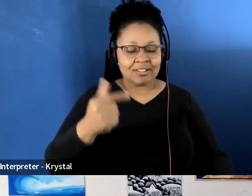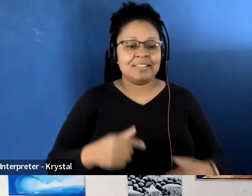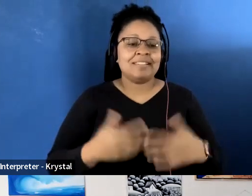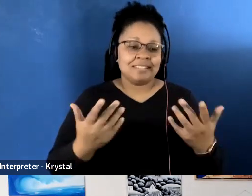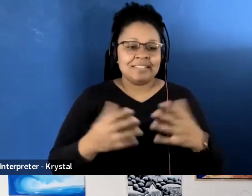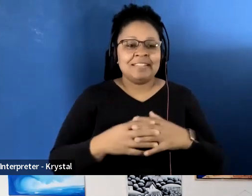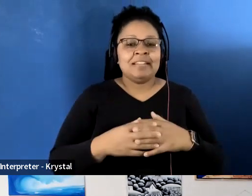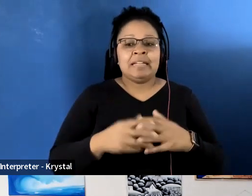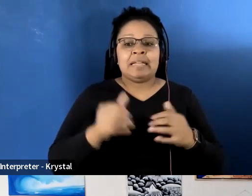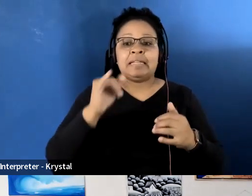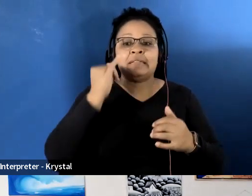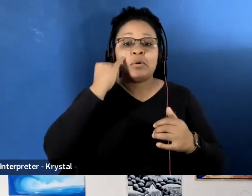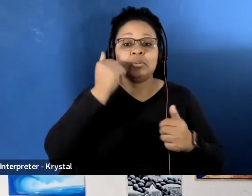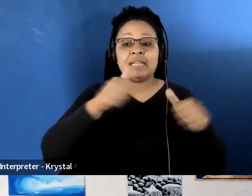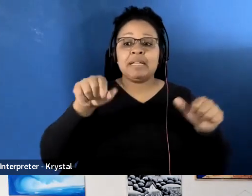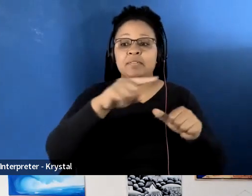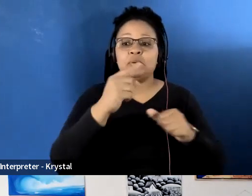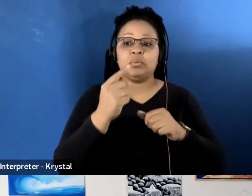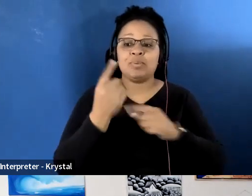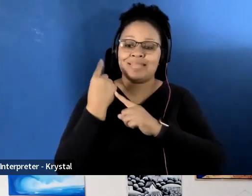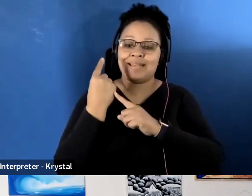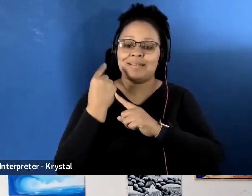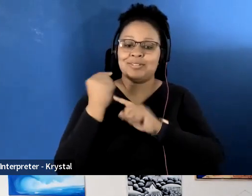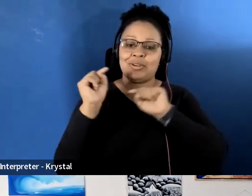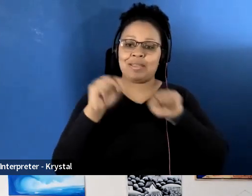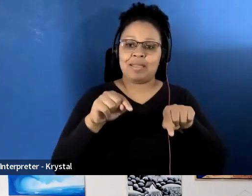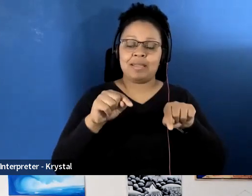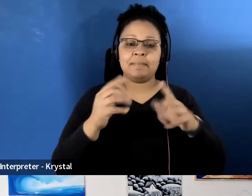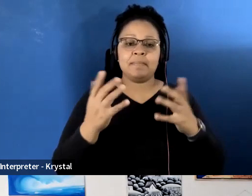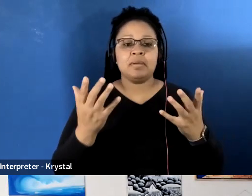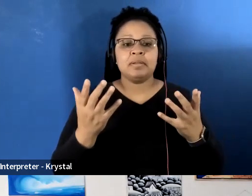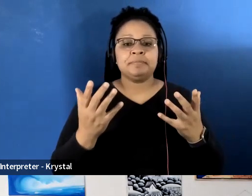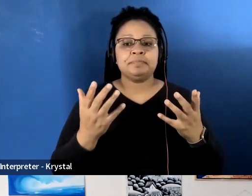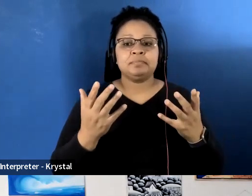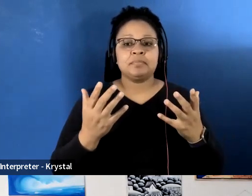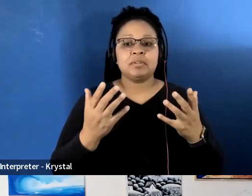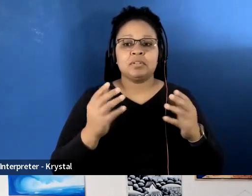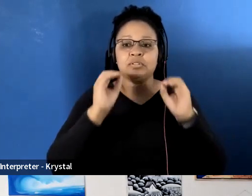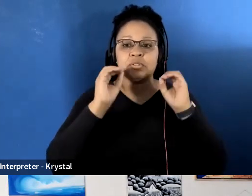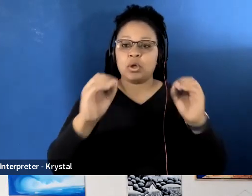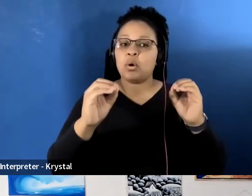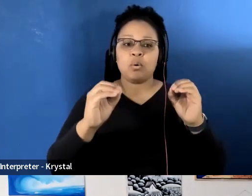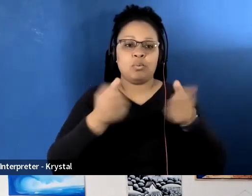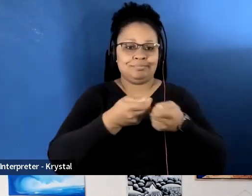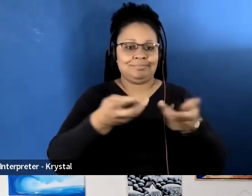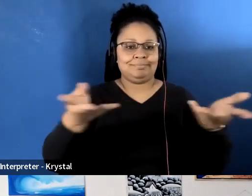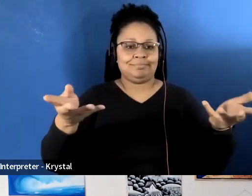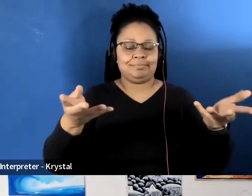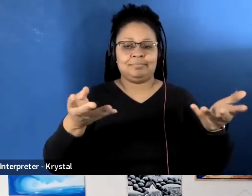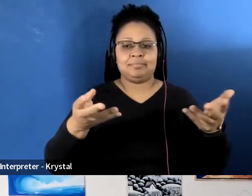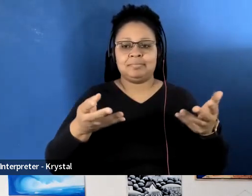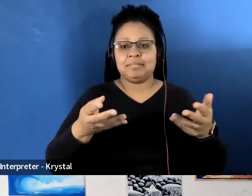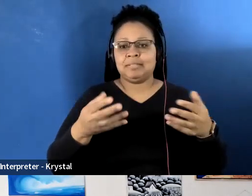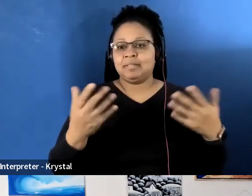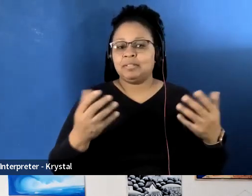If anybody attended last year, there are no handouts that you're going to get. There's no